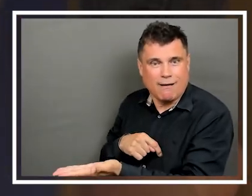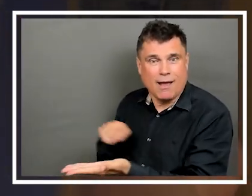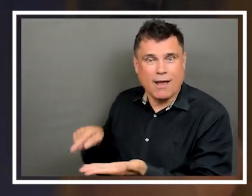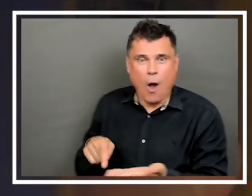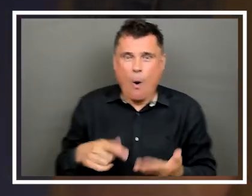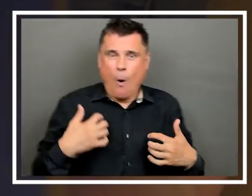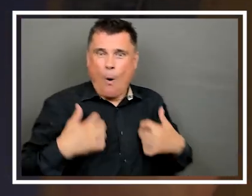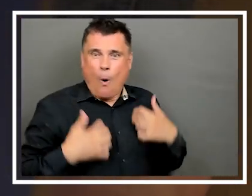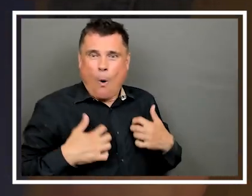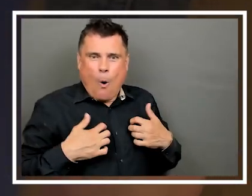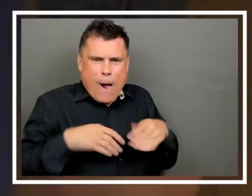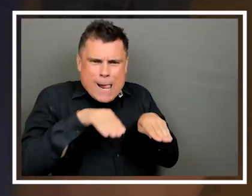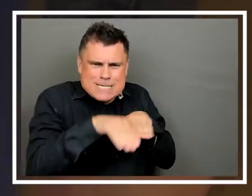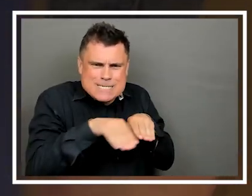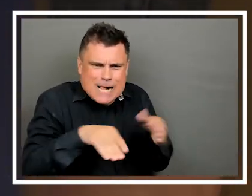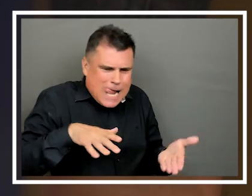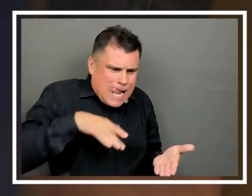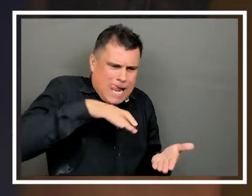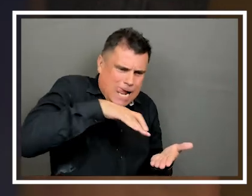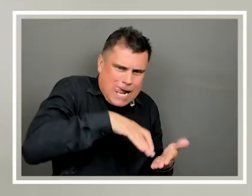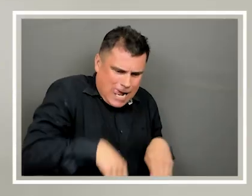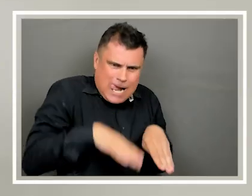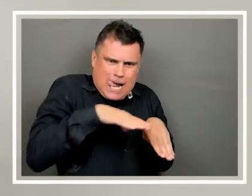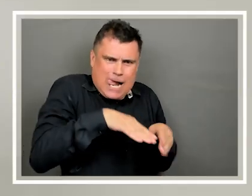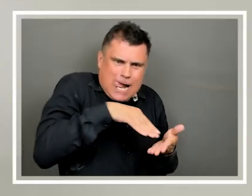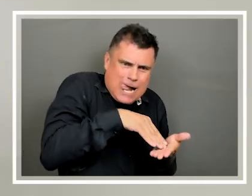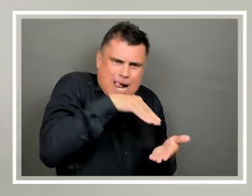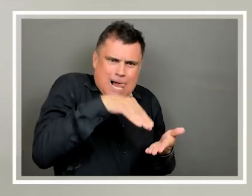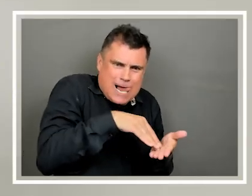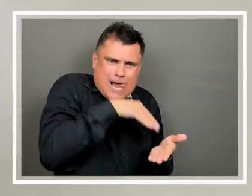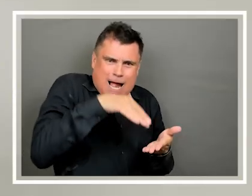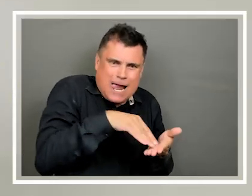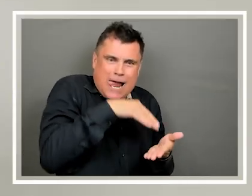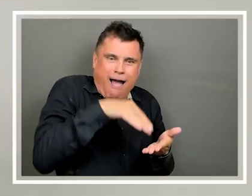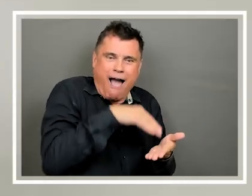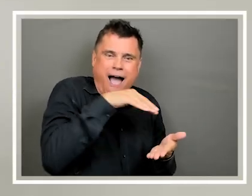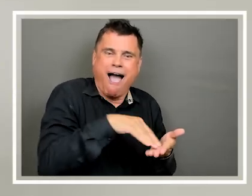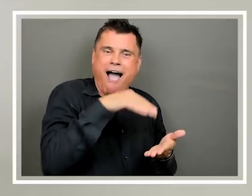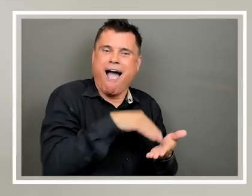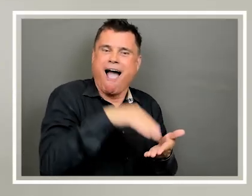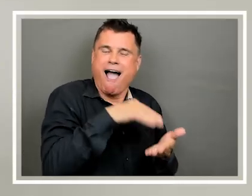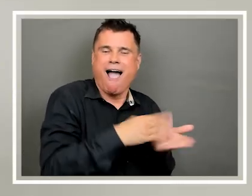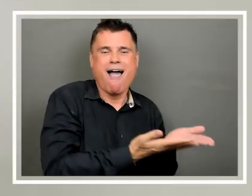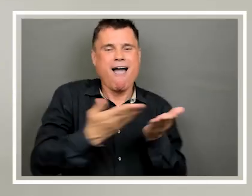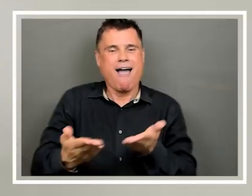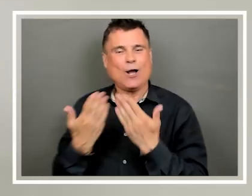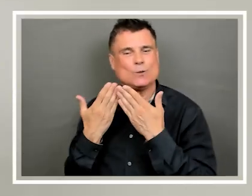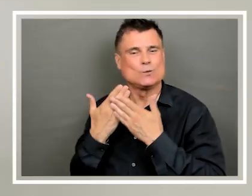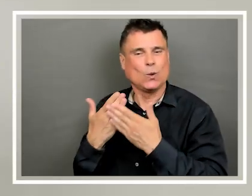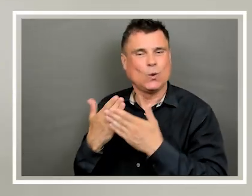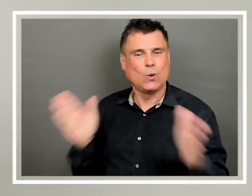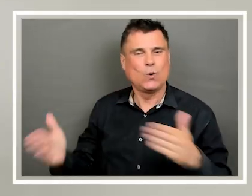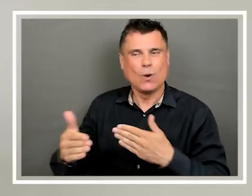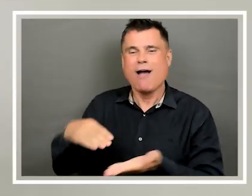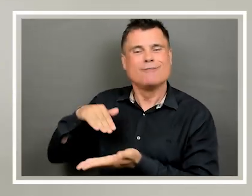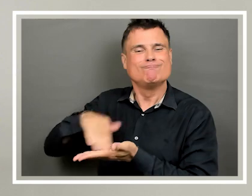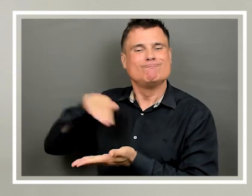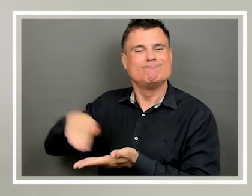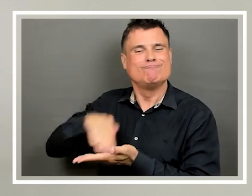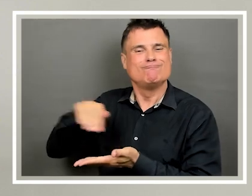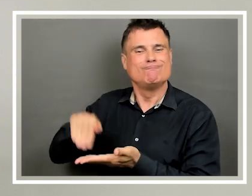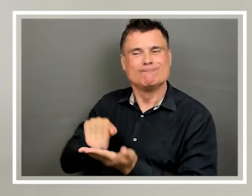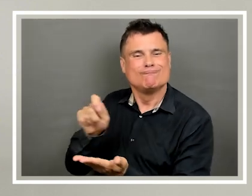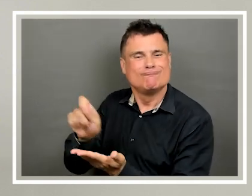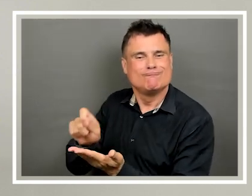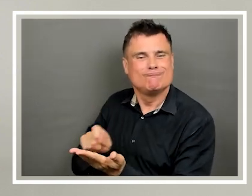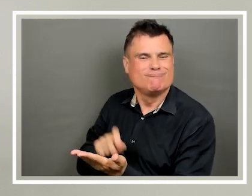Ahmad types on his tablet using his toes. It's up to all of us to change the environment we live in so that it fully